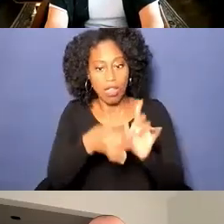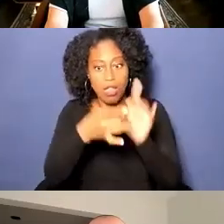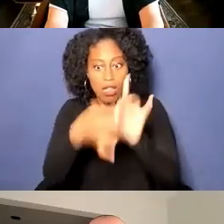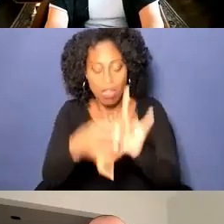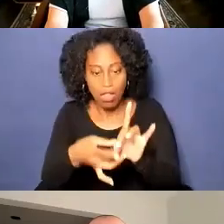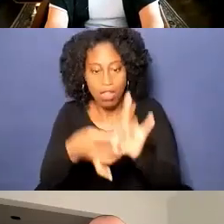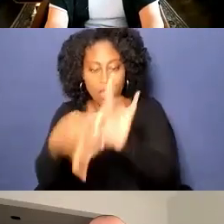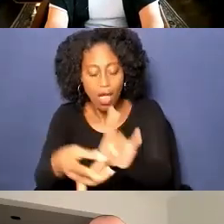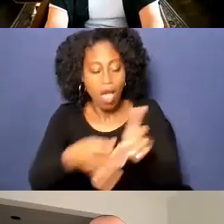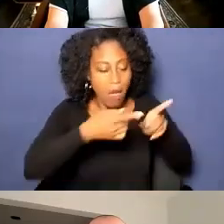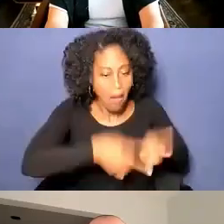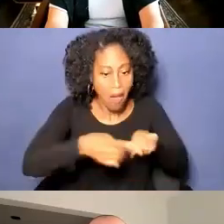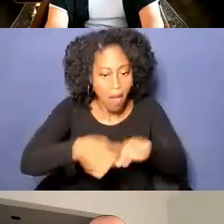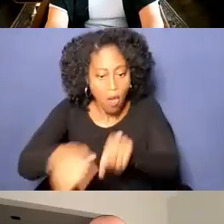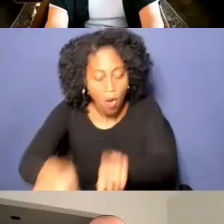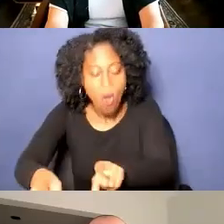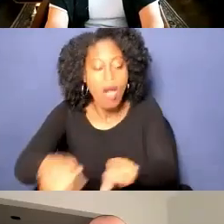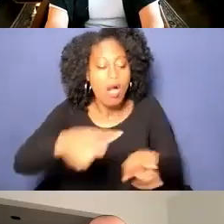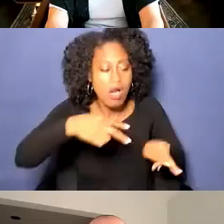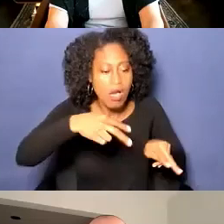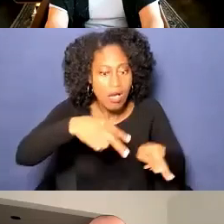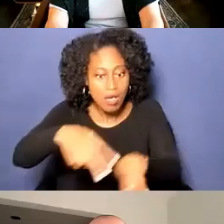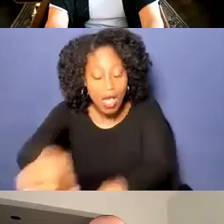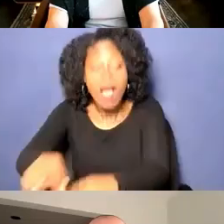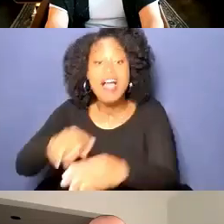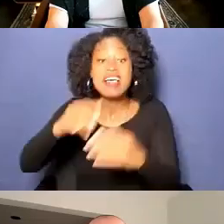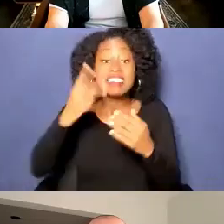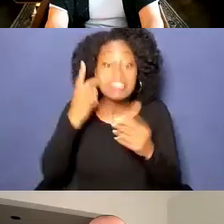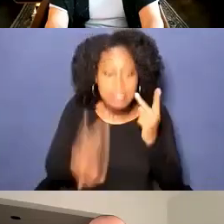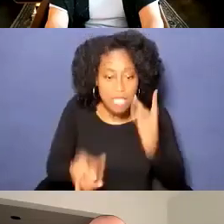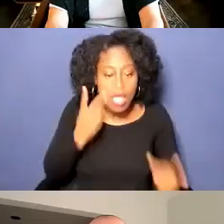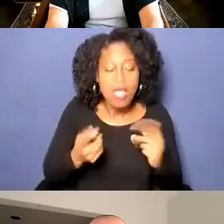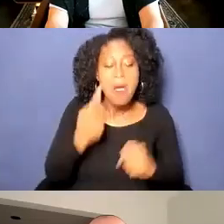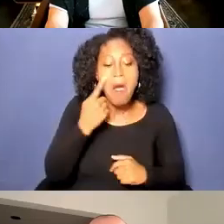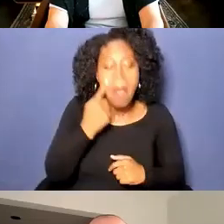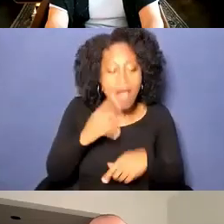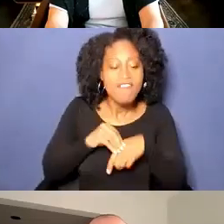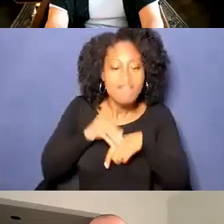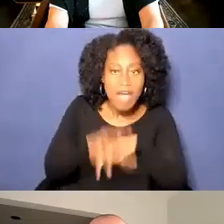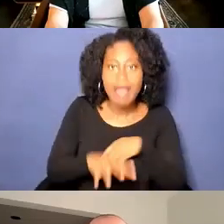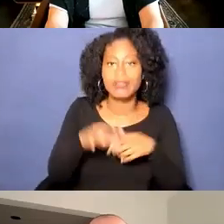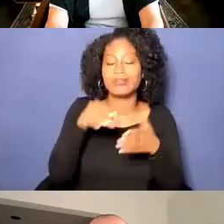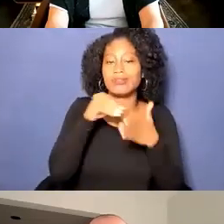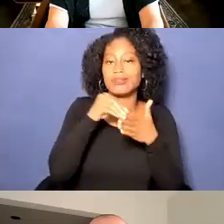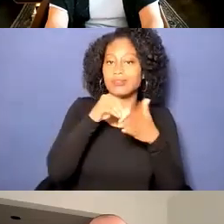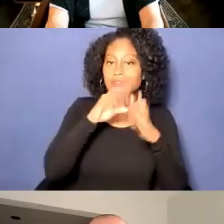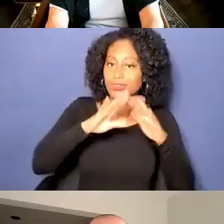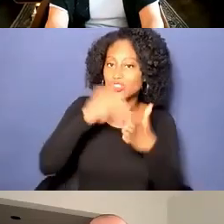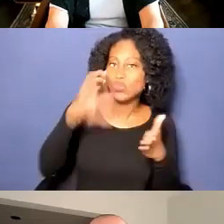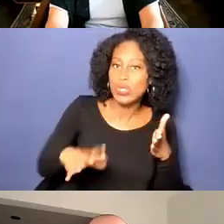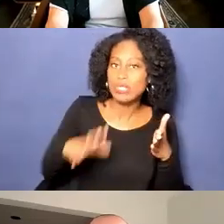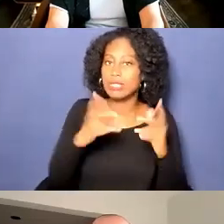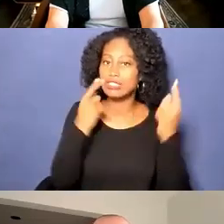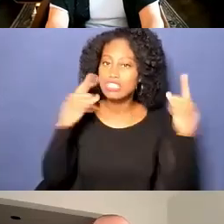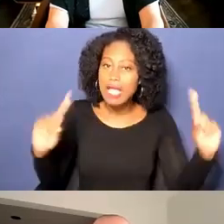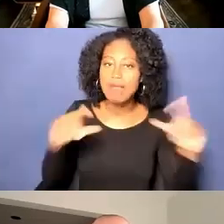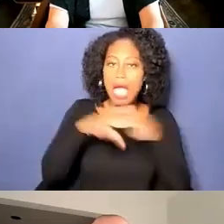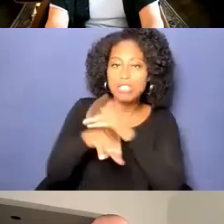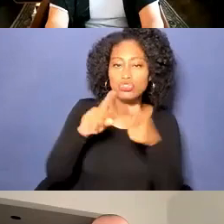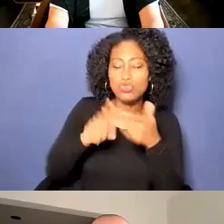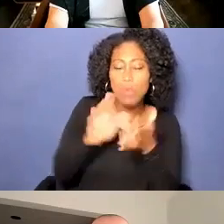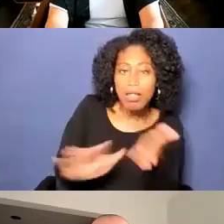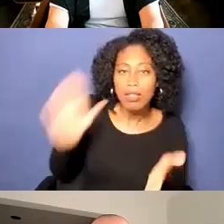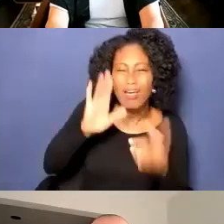are having on student achievement, on access to higher education. So these are kind of